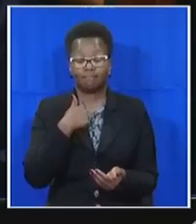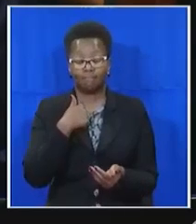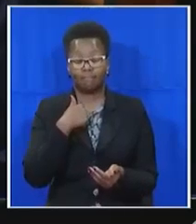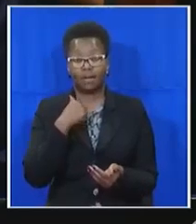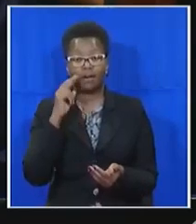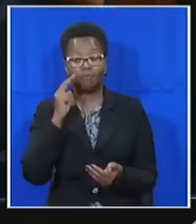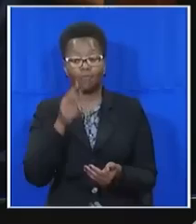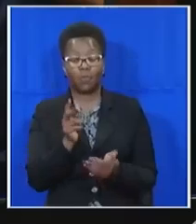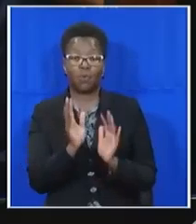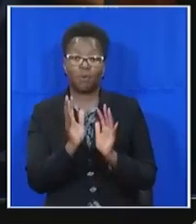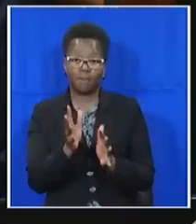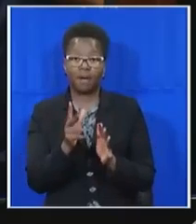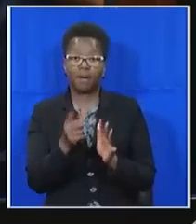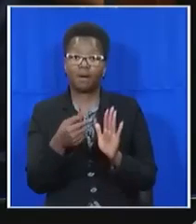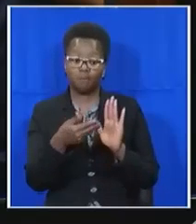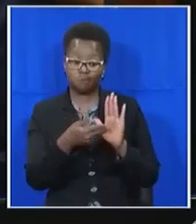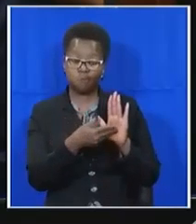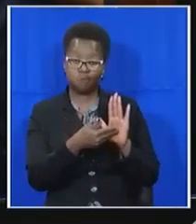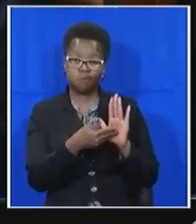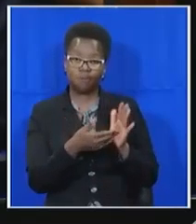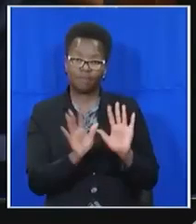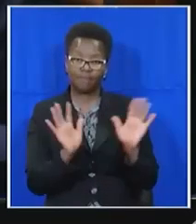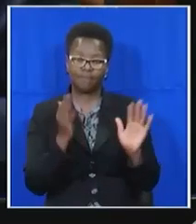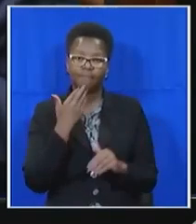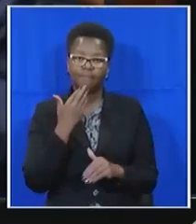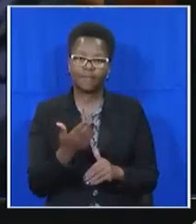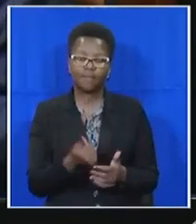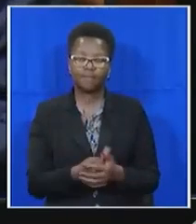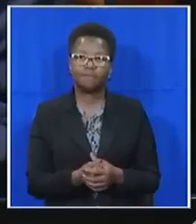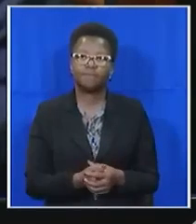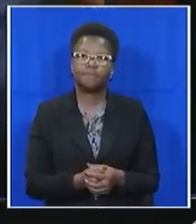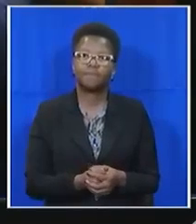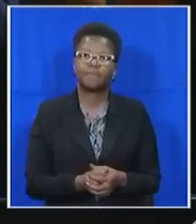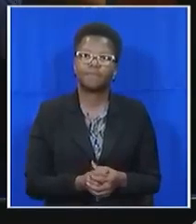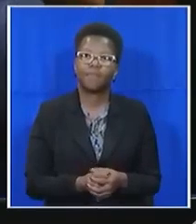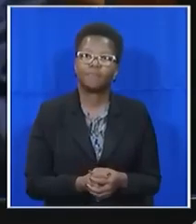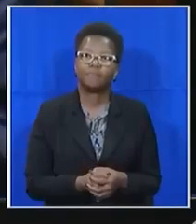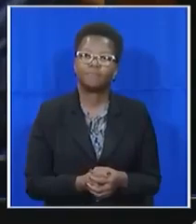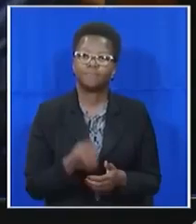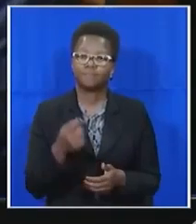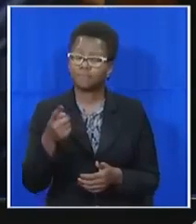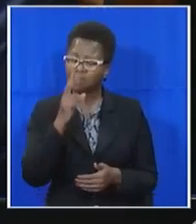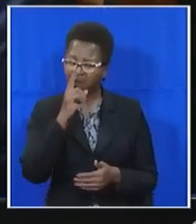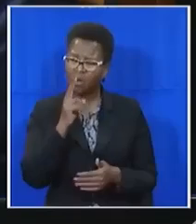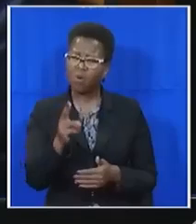being described in the manner that it is and so on. Yeah, all right. Yes, Honorable...